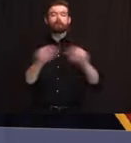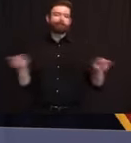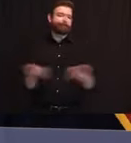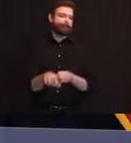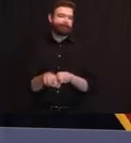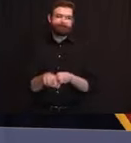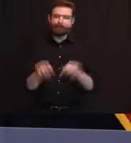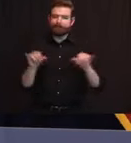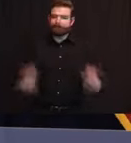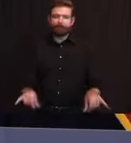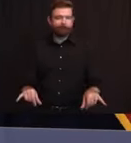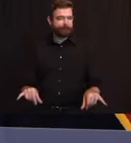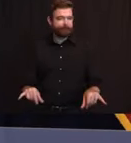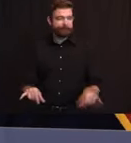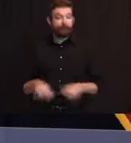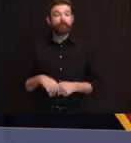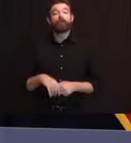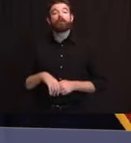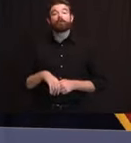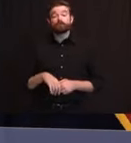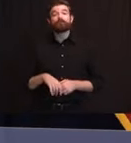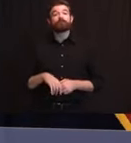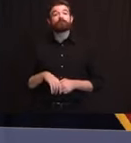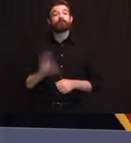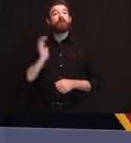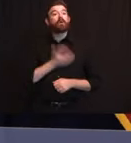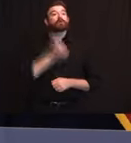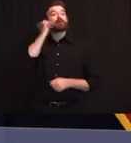is 2.52%. In the north,